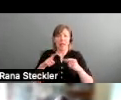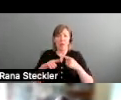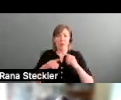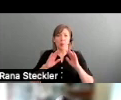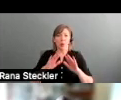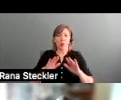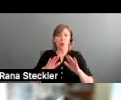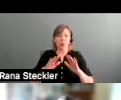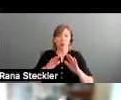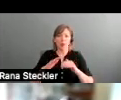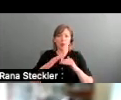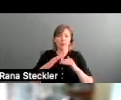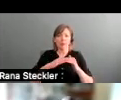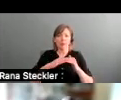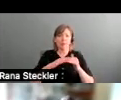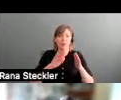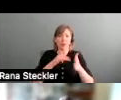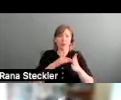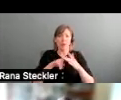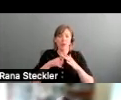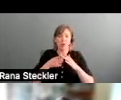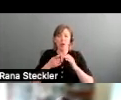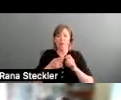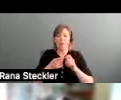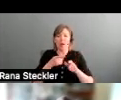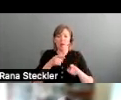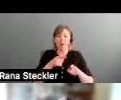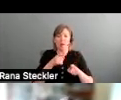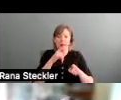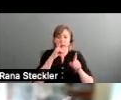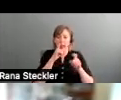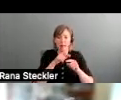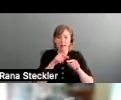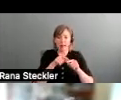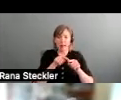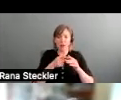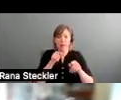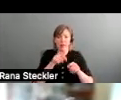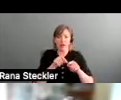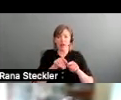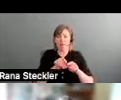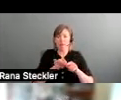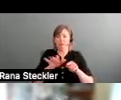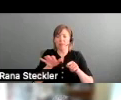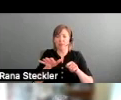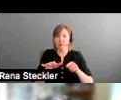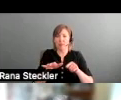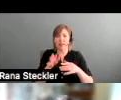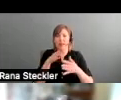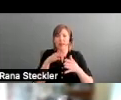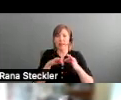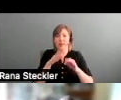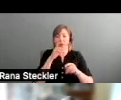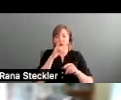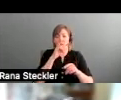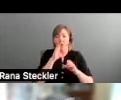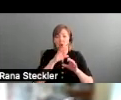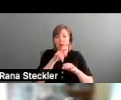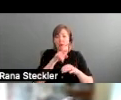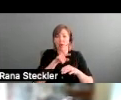the margin to the center, just to start from the most complex. And instead of looking at kind of those